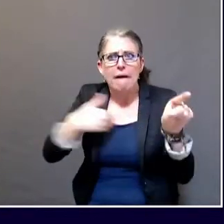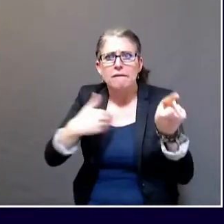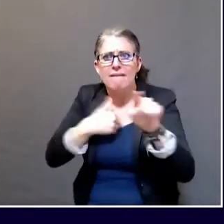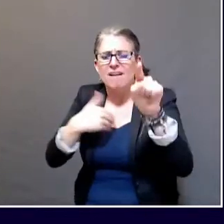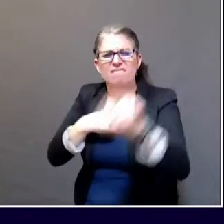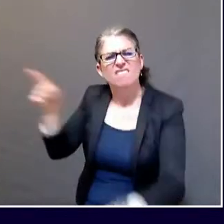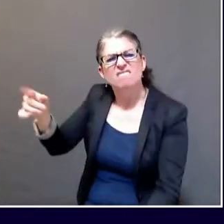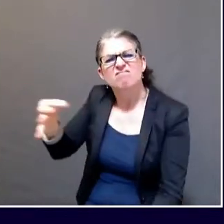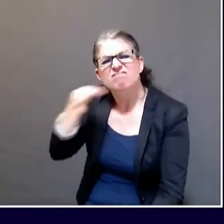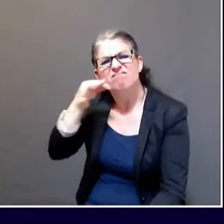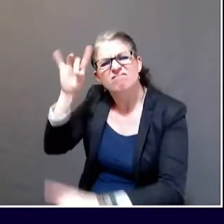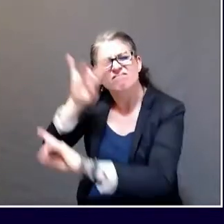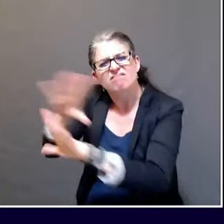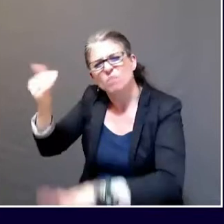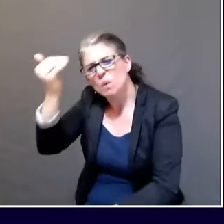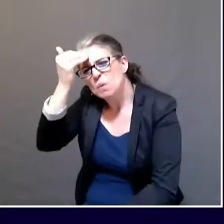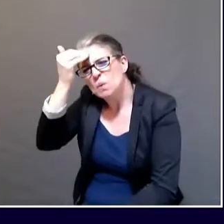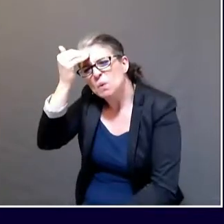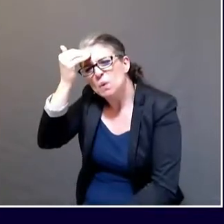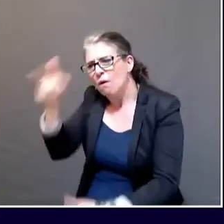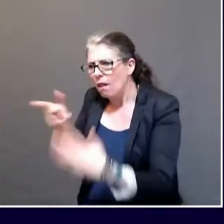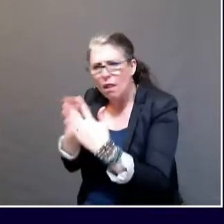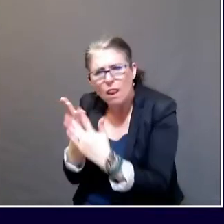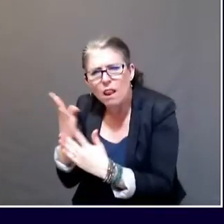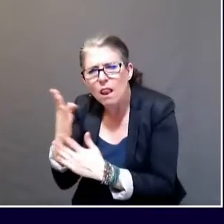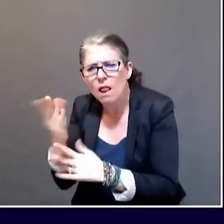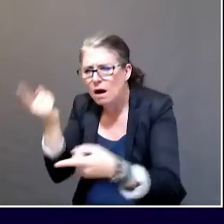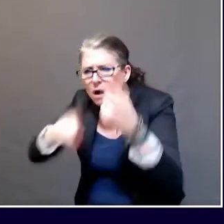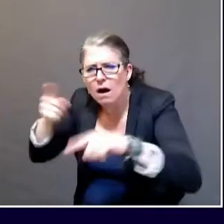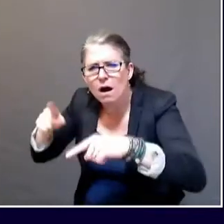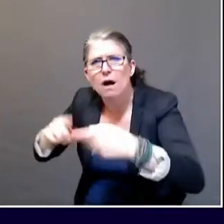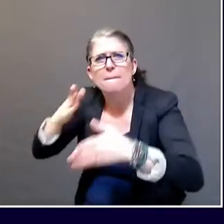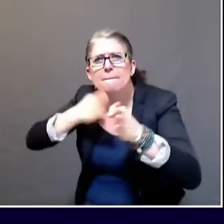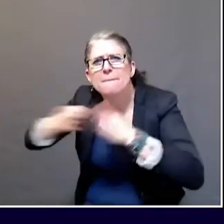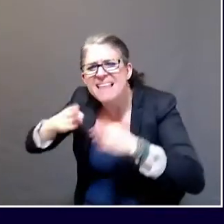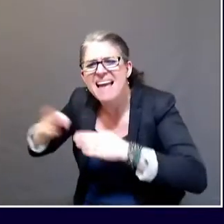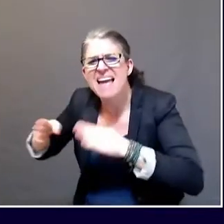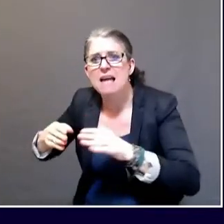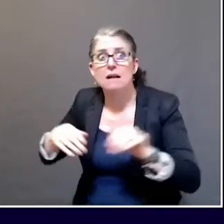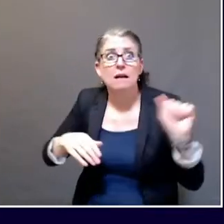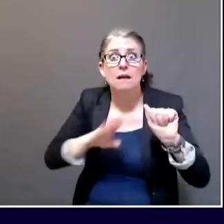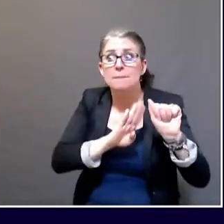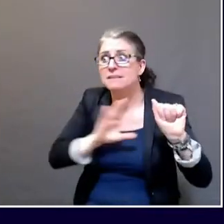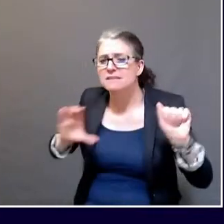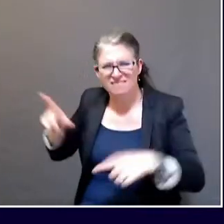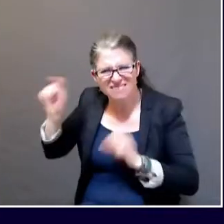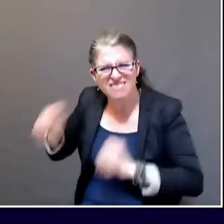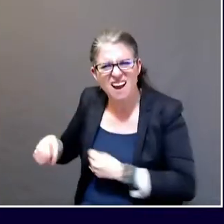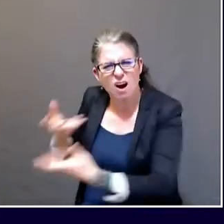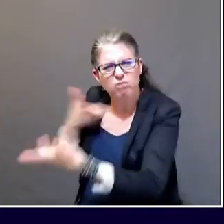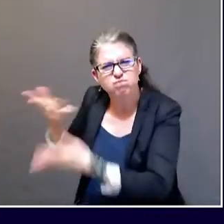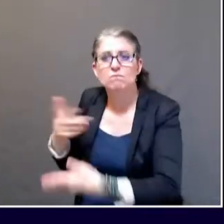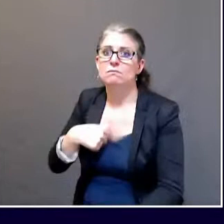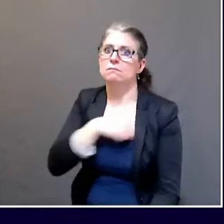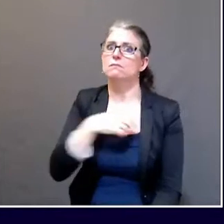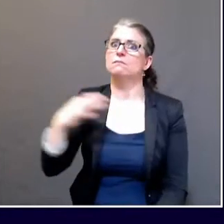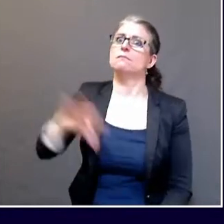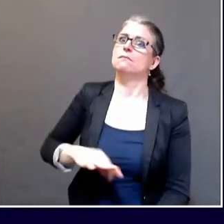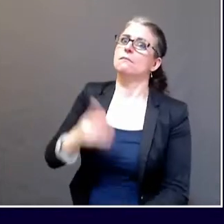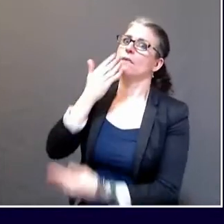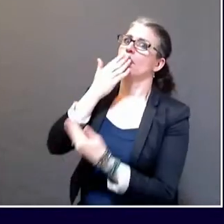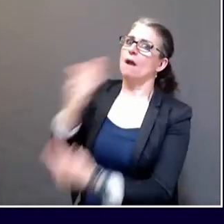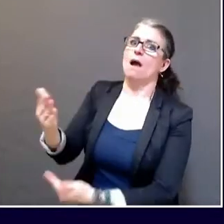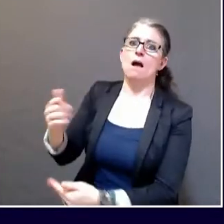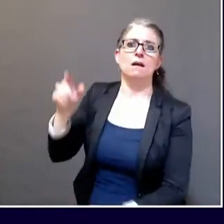that all along. We'll continue to do that going forward. Great, thank you very much. I'm going to turn it over to Amy